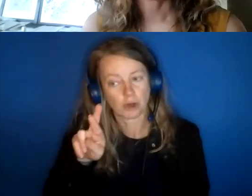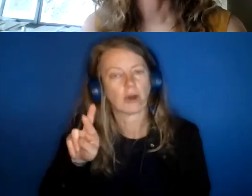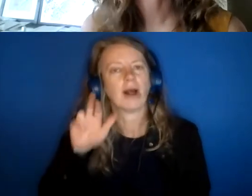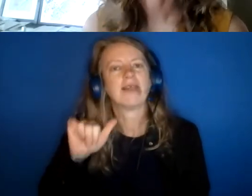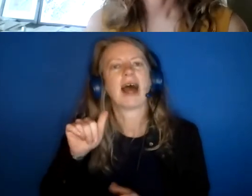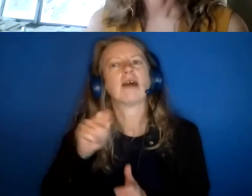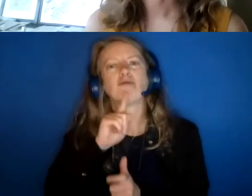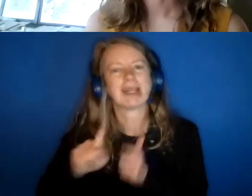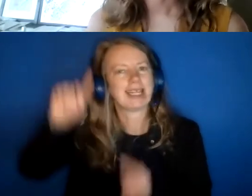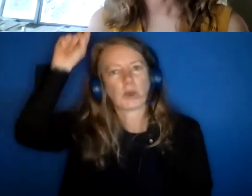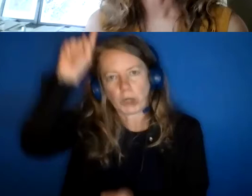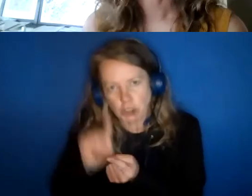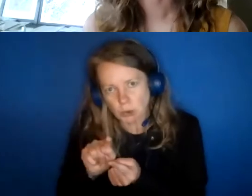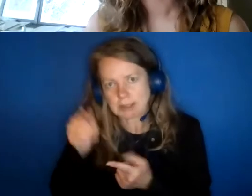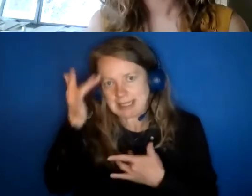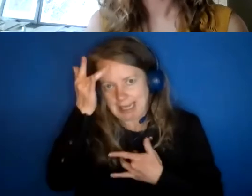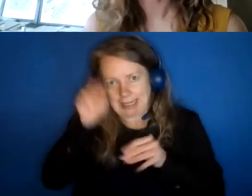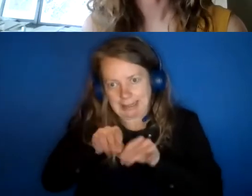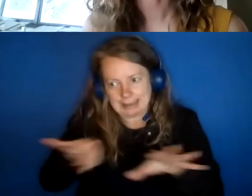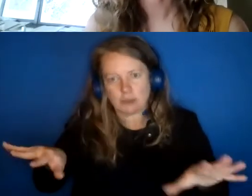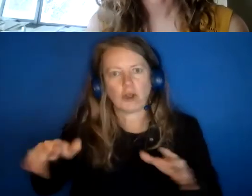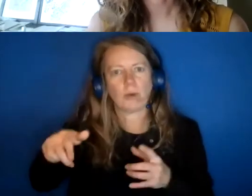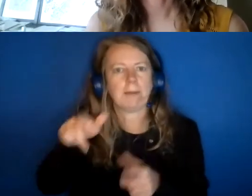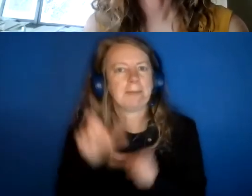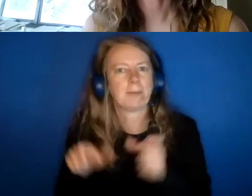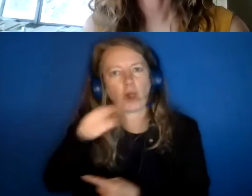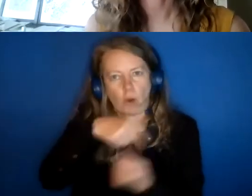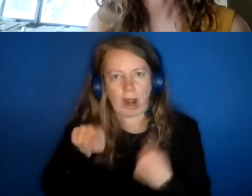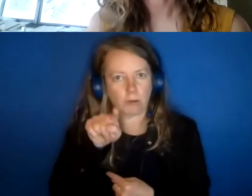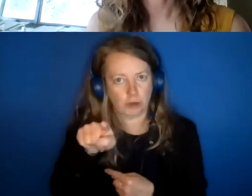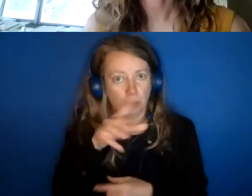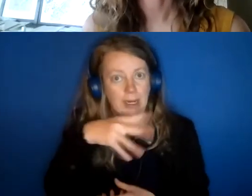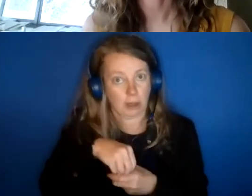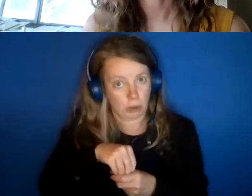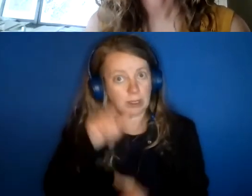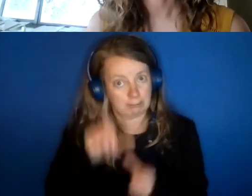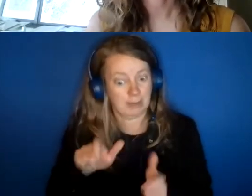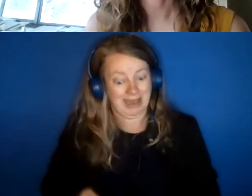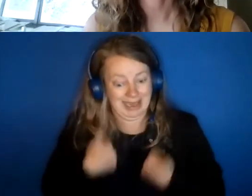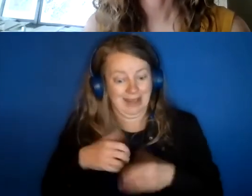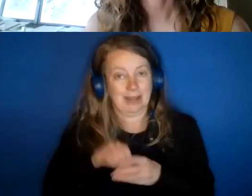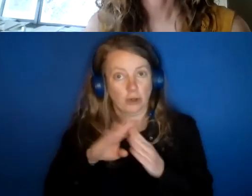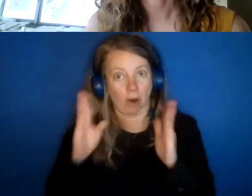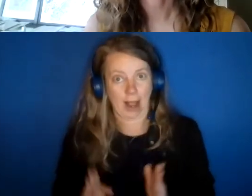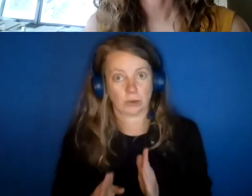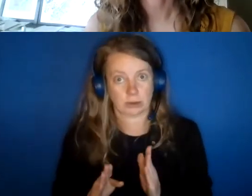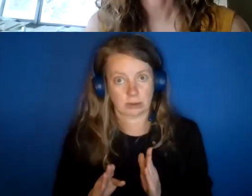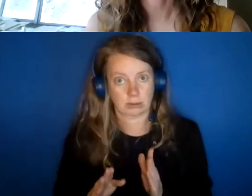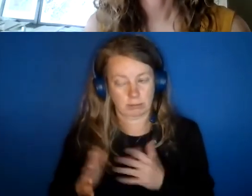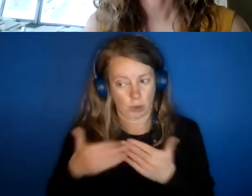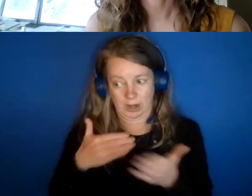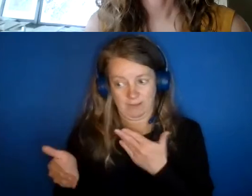those directly around you, including the household. So the existing data indicate that even with the newer